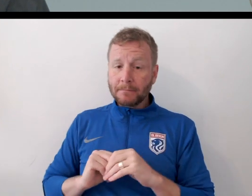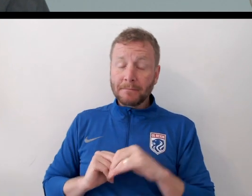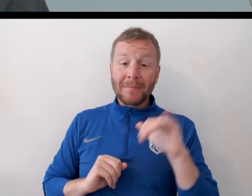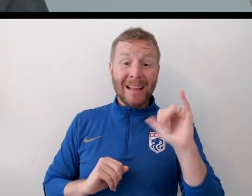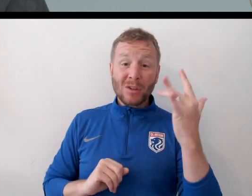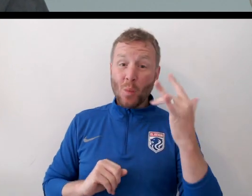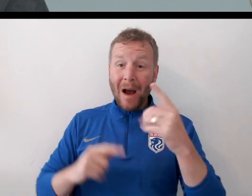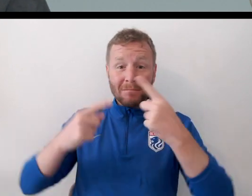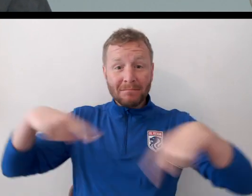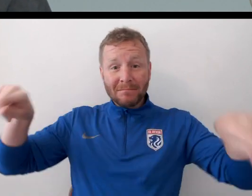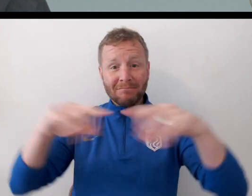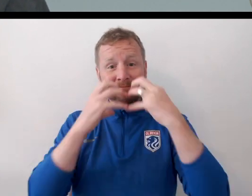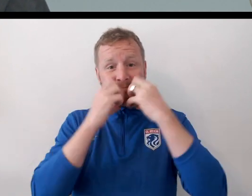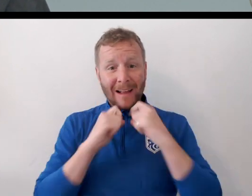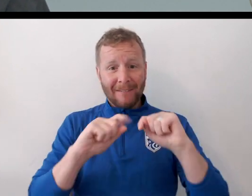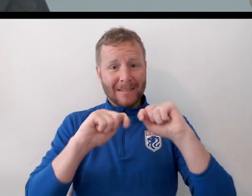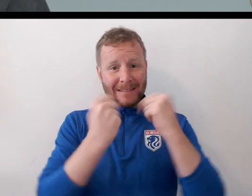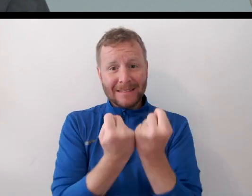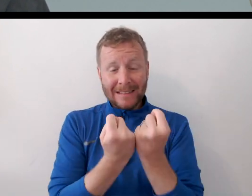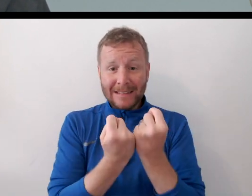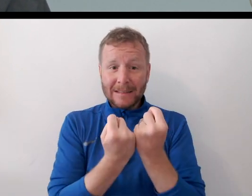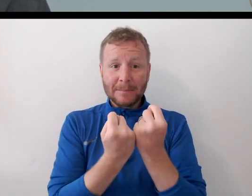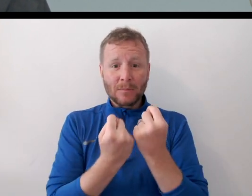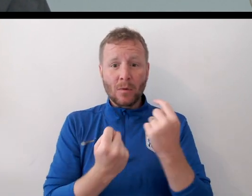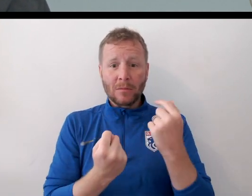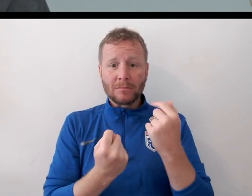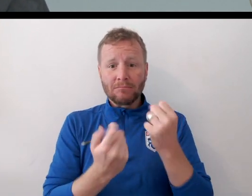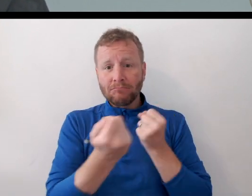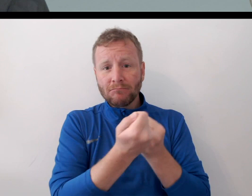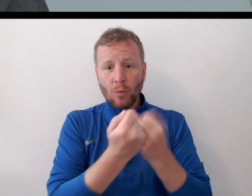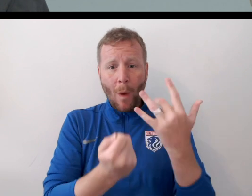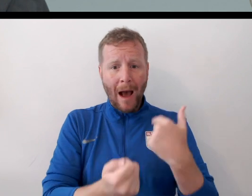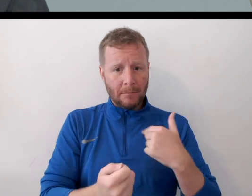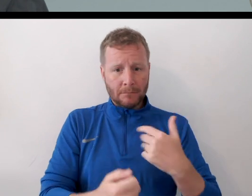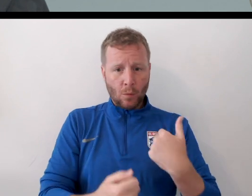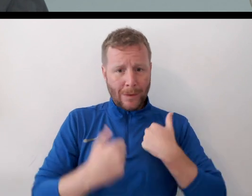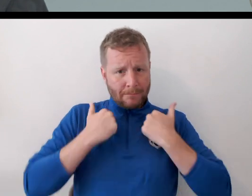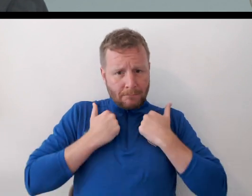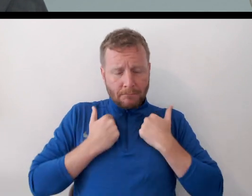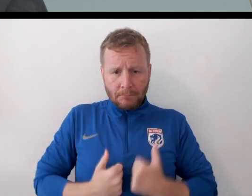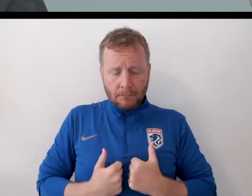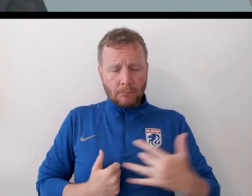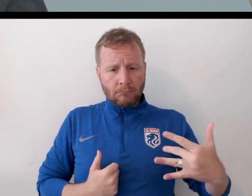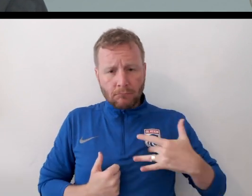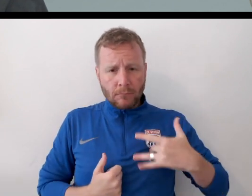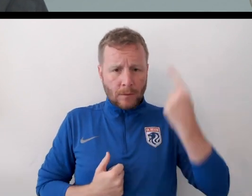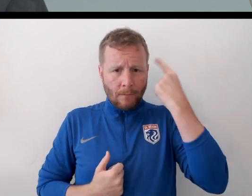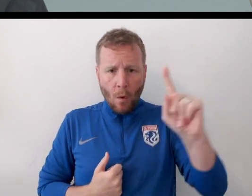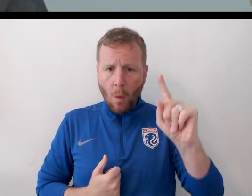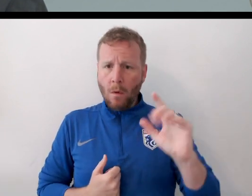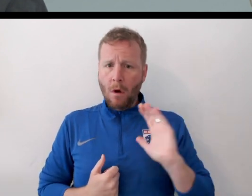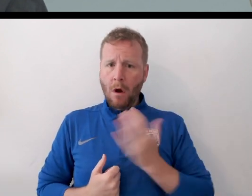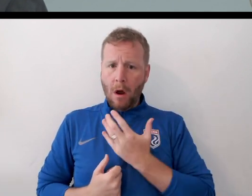Reign in general. We share and really have our values on our sleeve, and I think